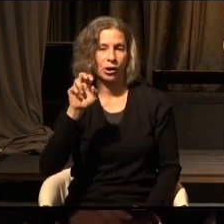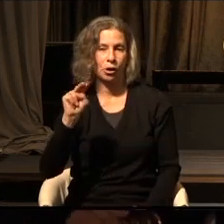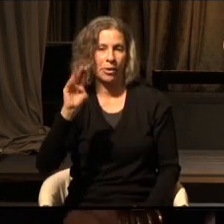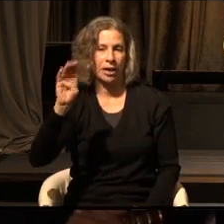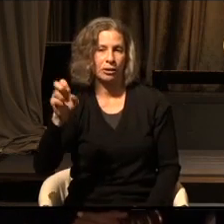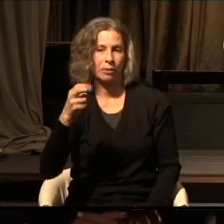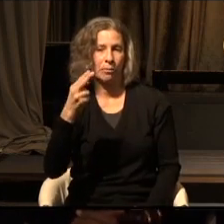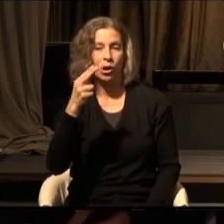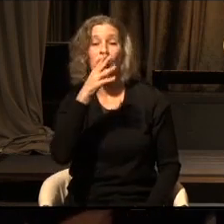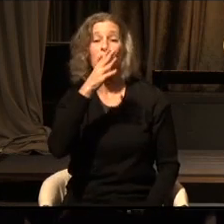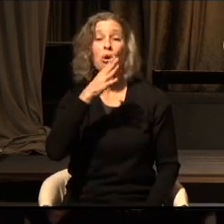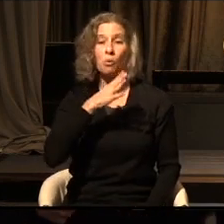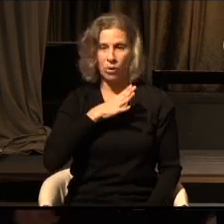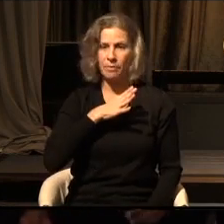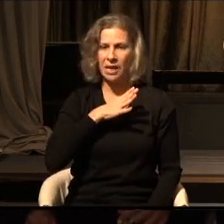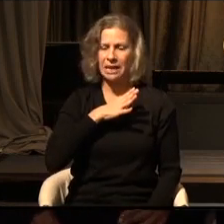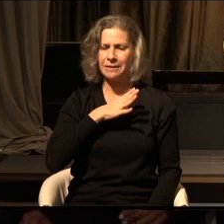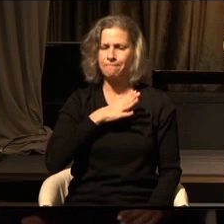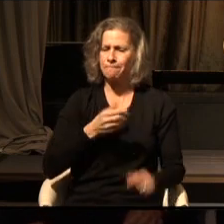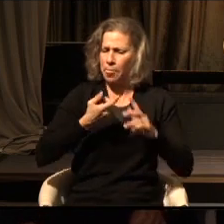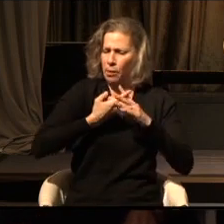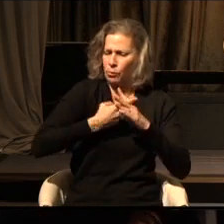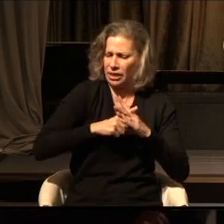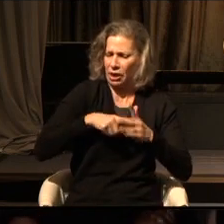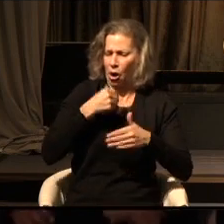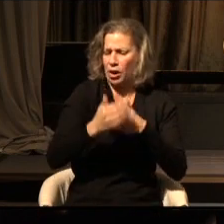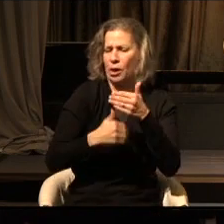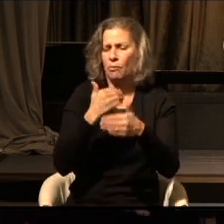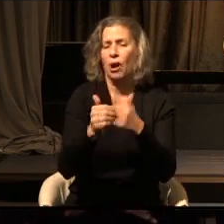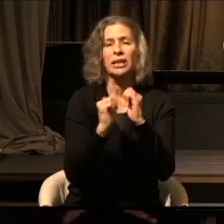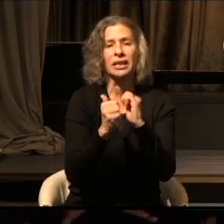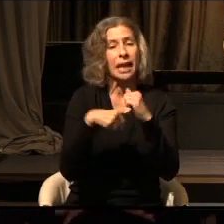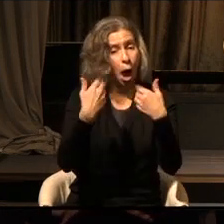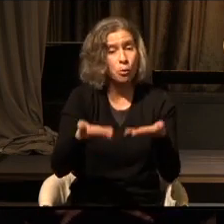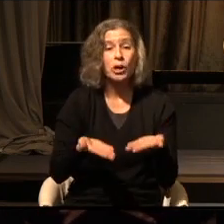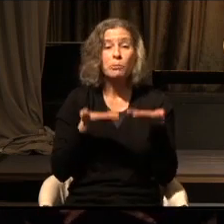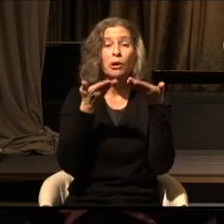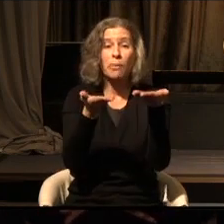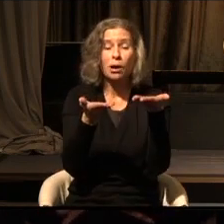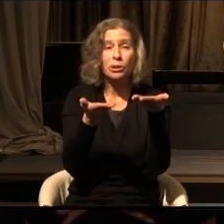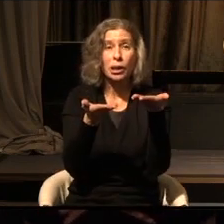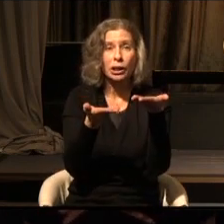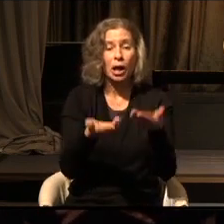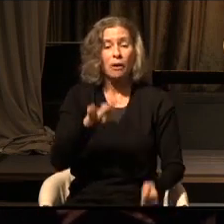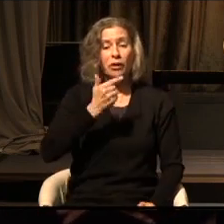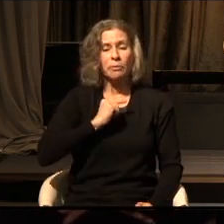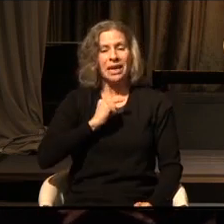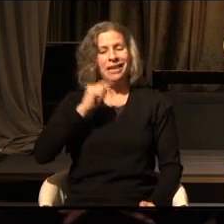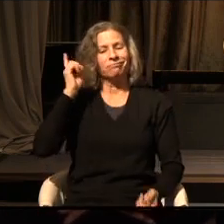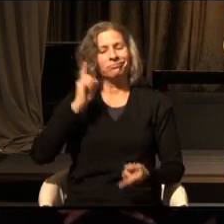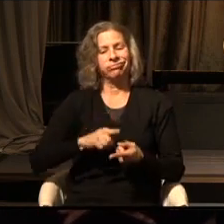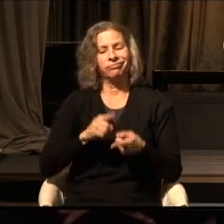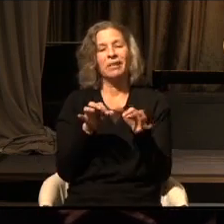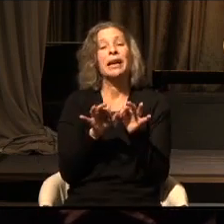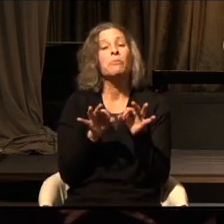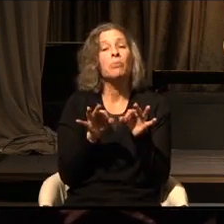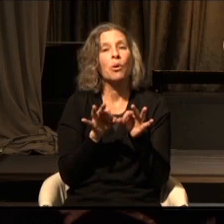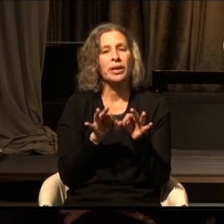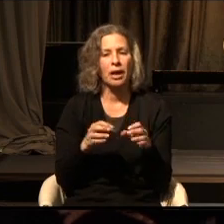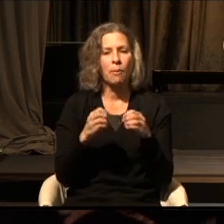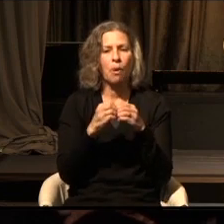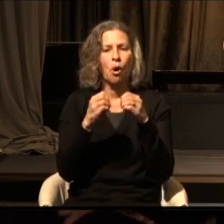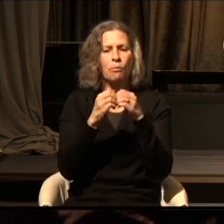And as Ken said, we entered this process with a proposal. For me, that became less and less important as I became